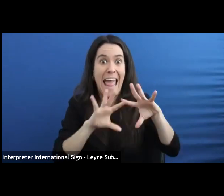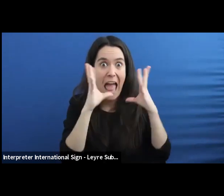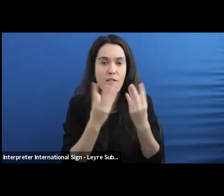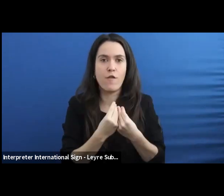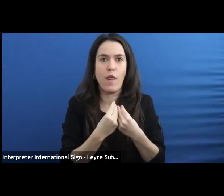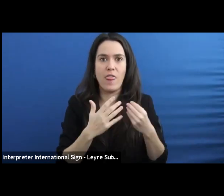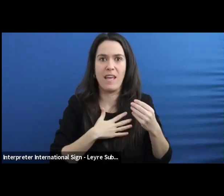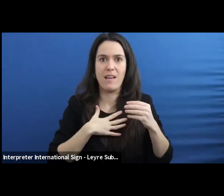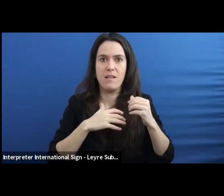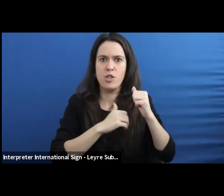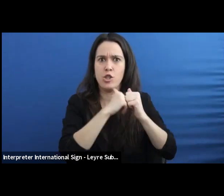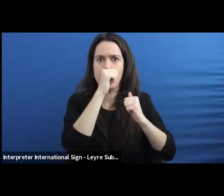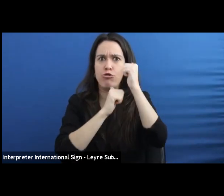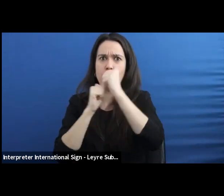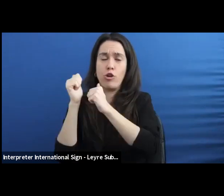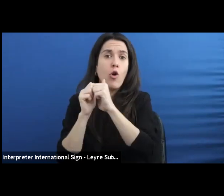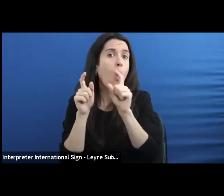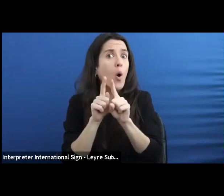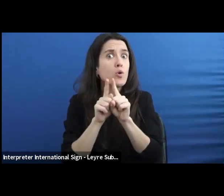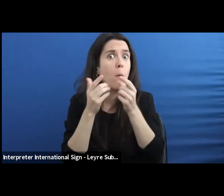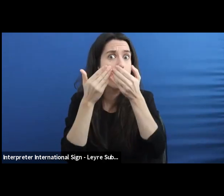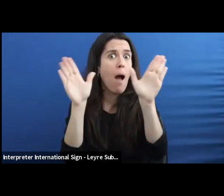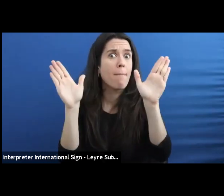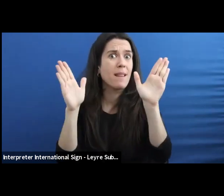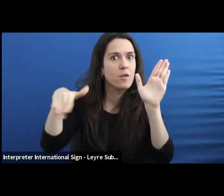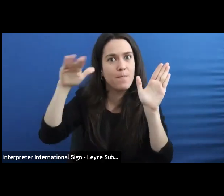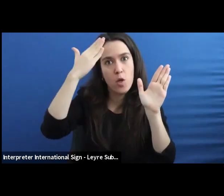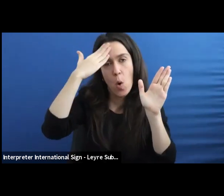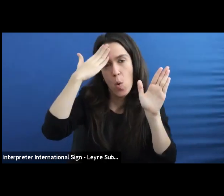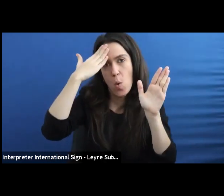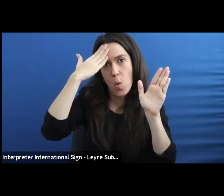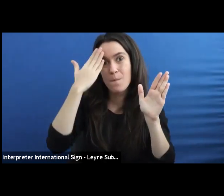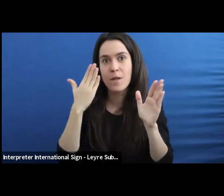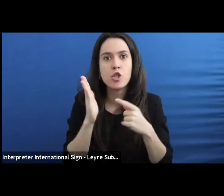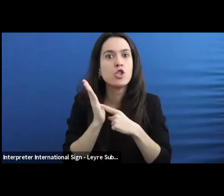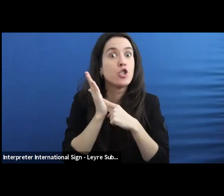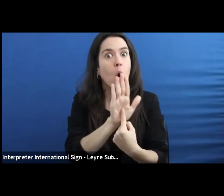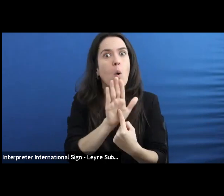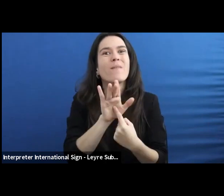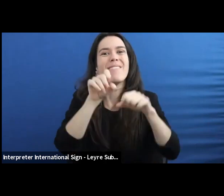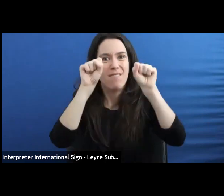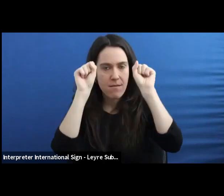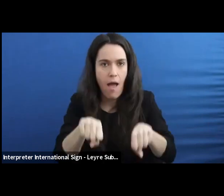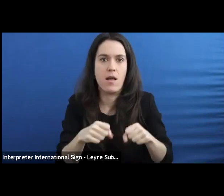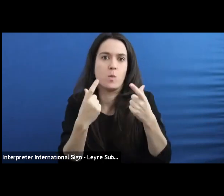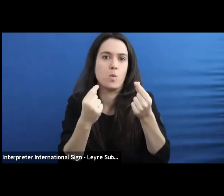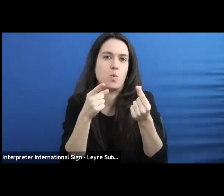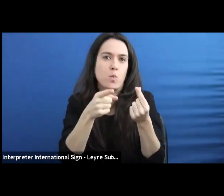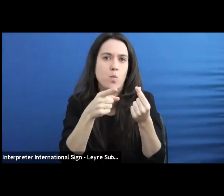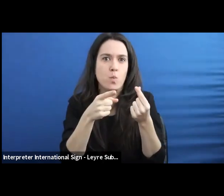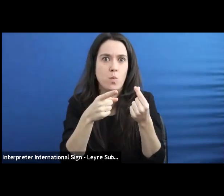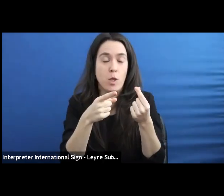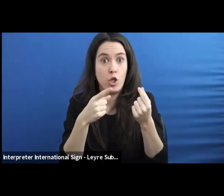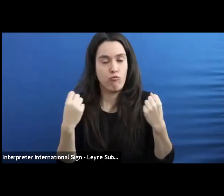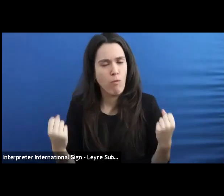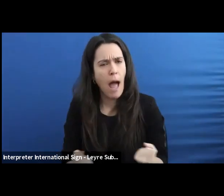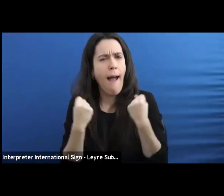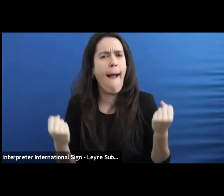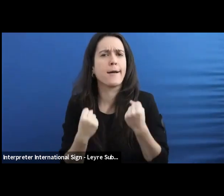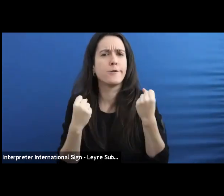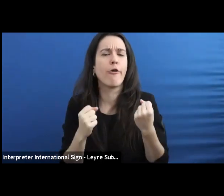as well to the public in order to show that things can be done and that this is a real issue on which you're taking action. So